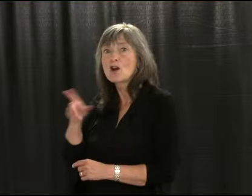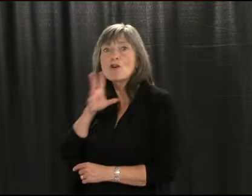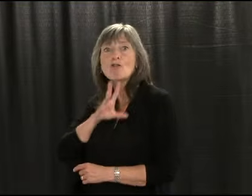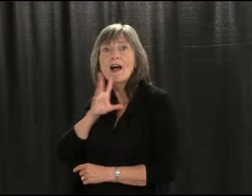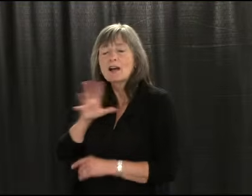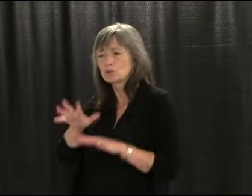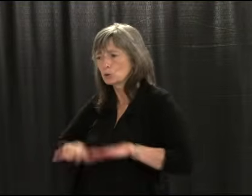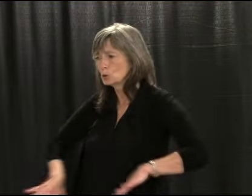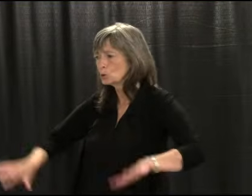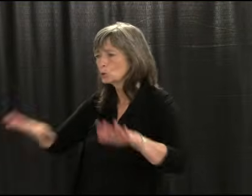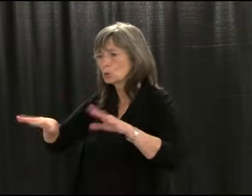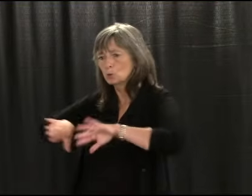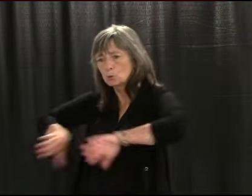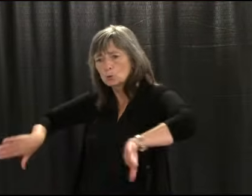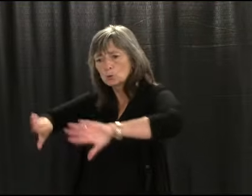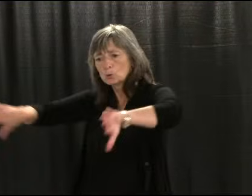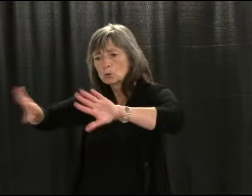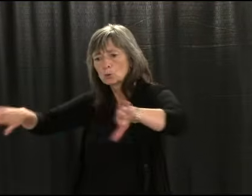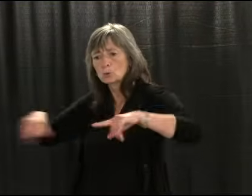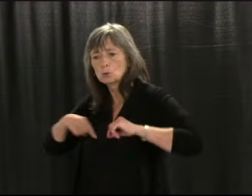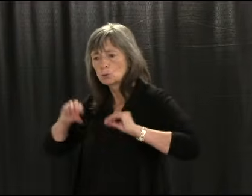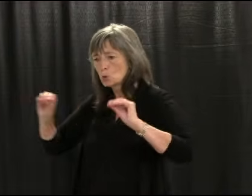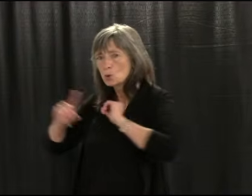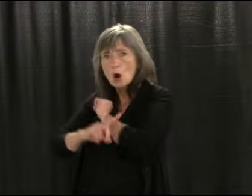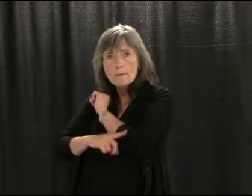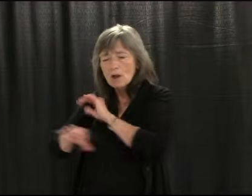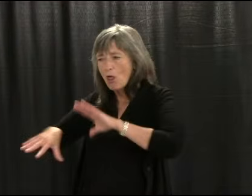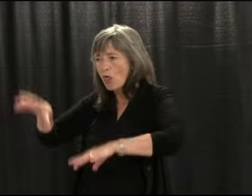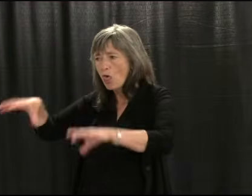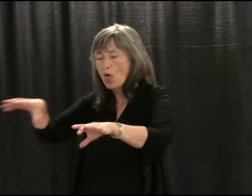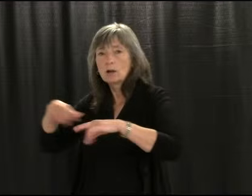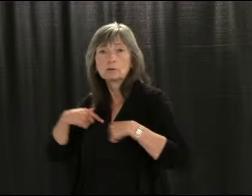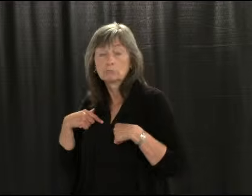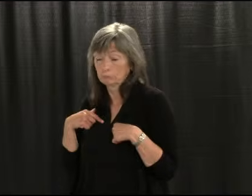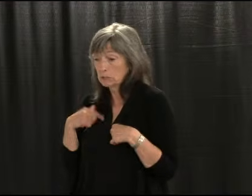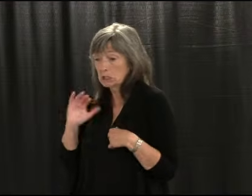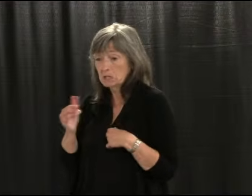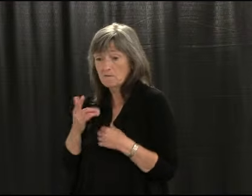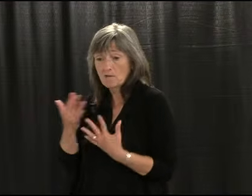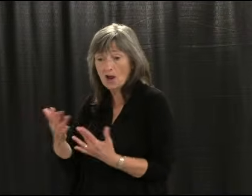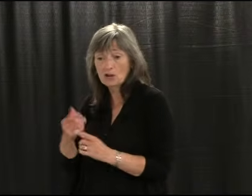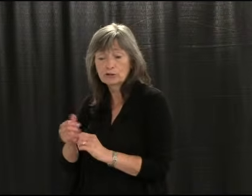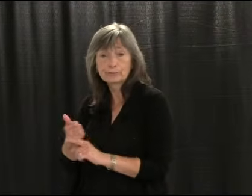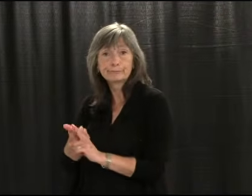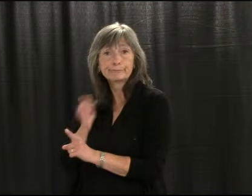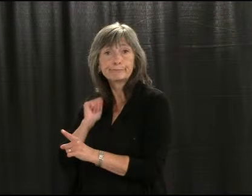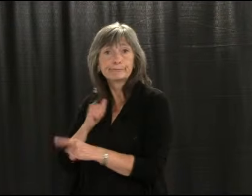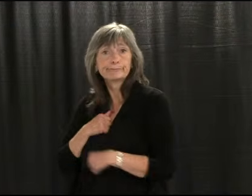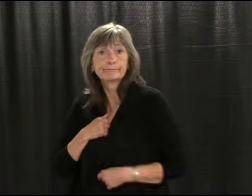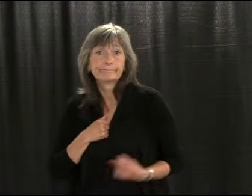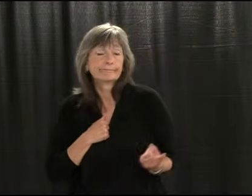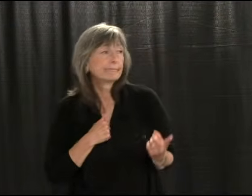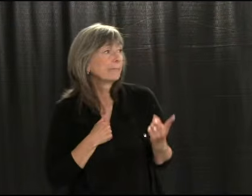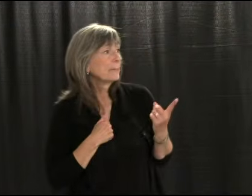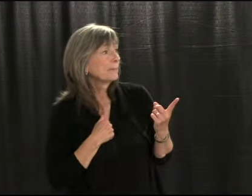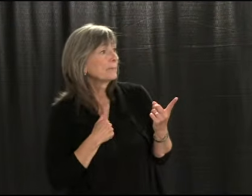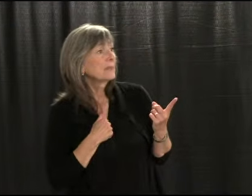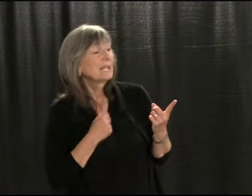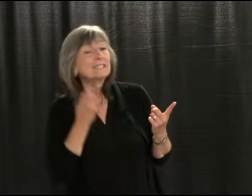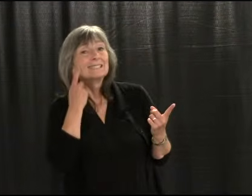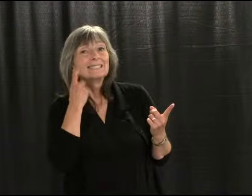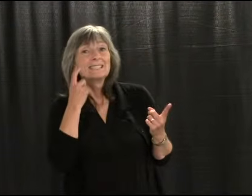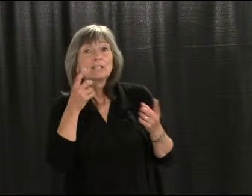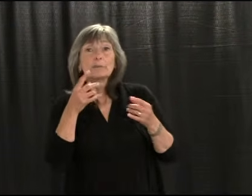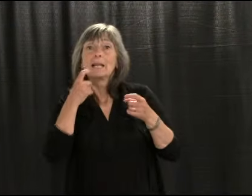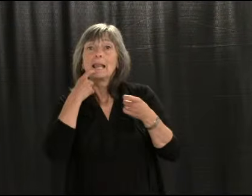over. And, so. Speak to the luck of that. I mean, you just talked about how they just missed the transmission lines. There